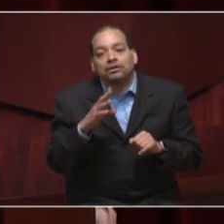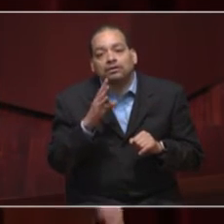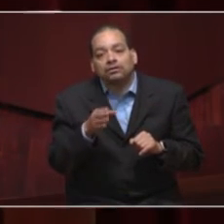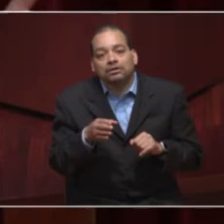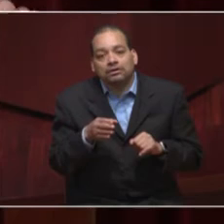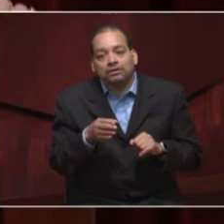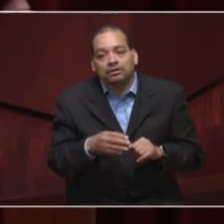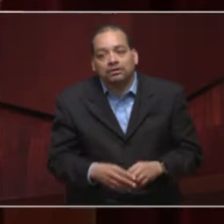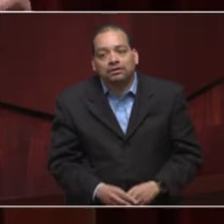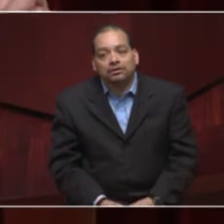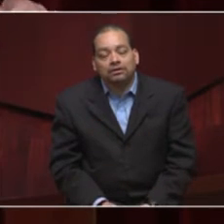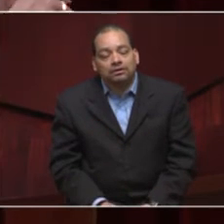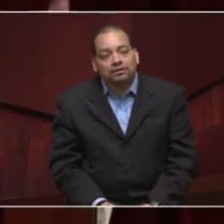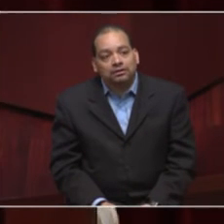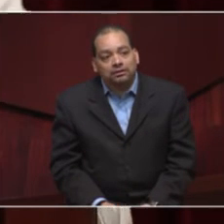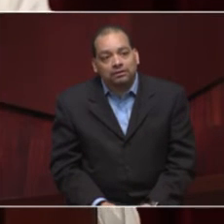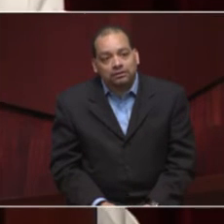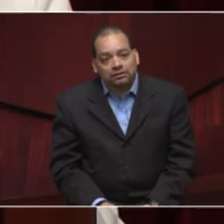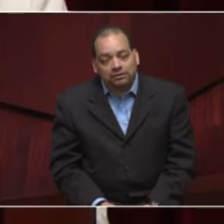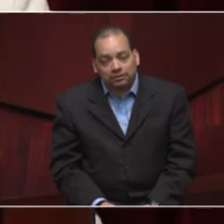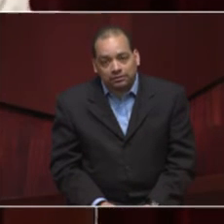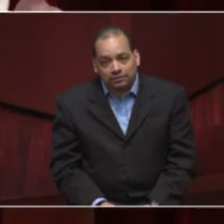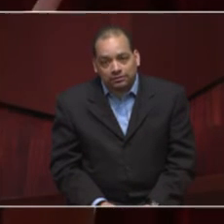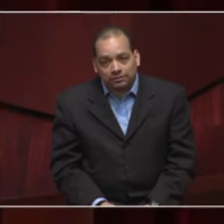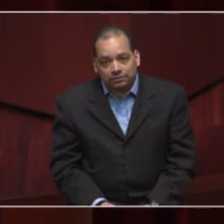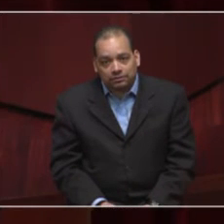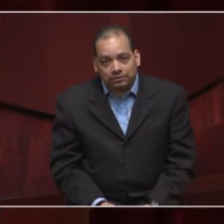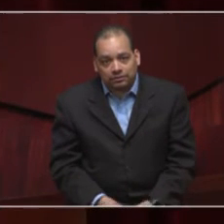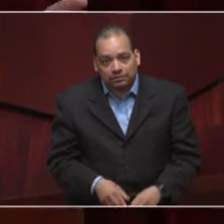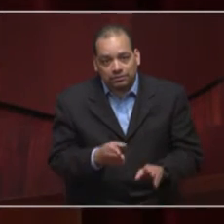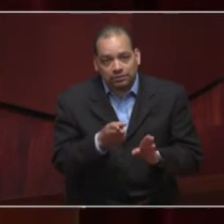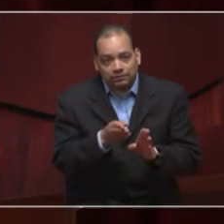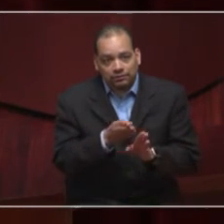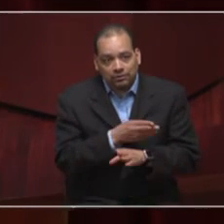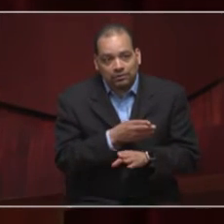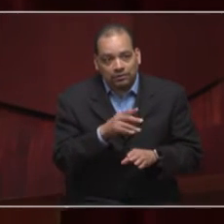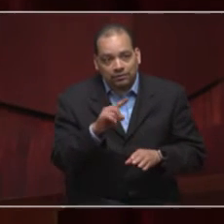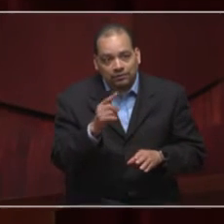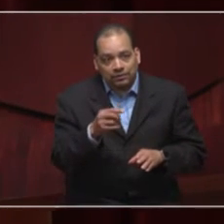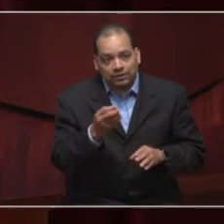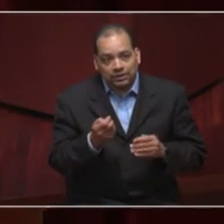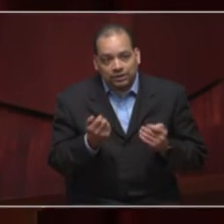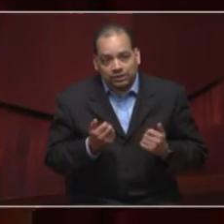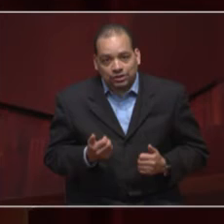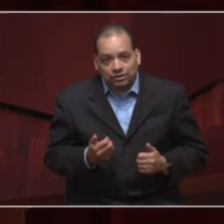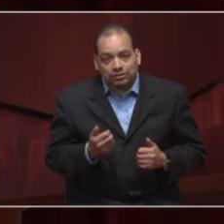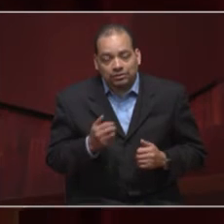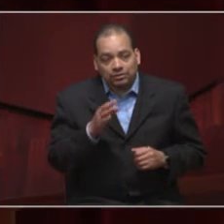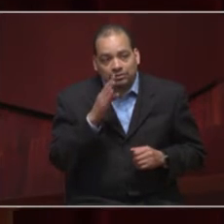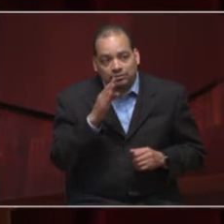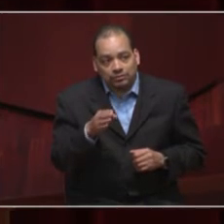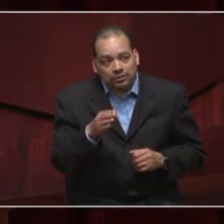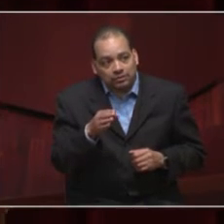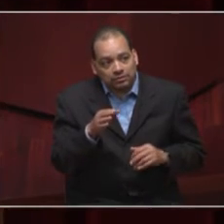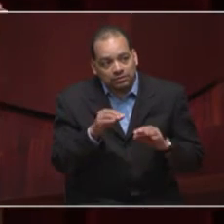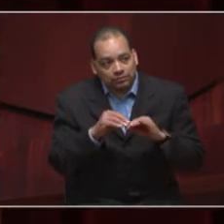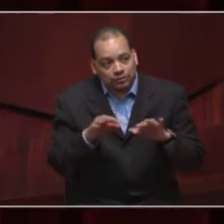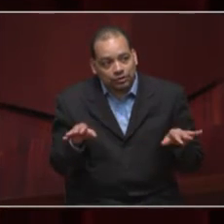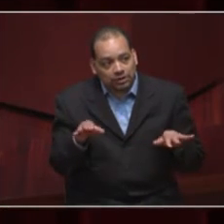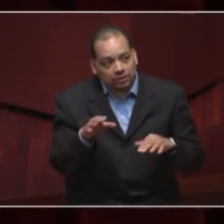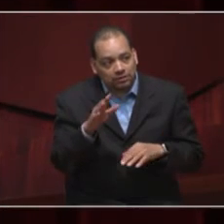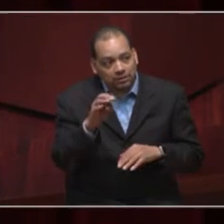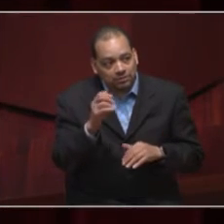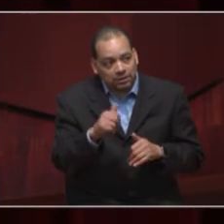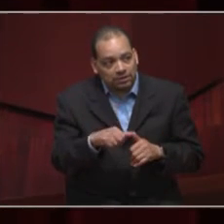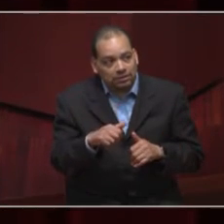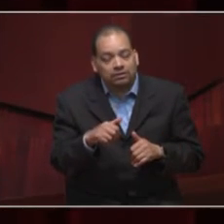once, before we make that first deletion, be reaching out and notifying via email